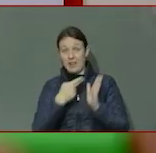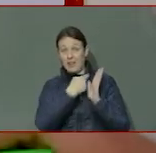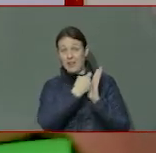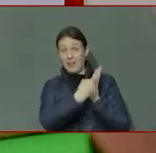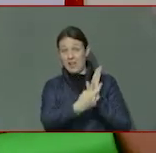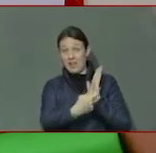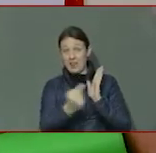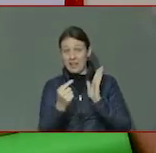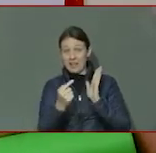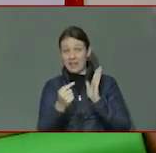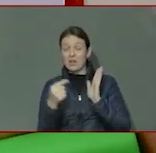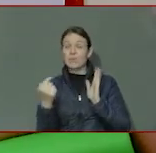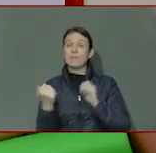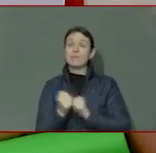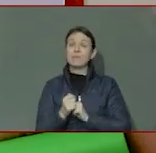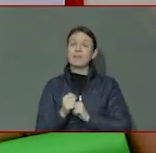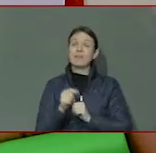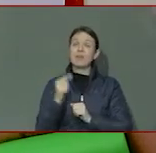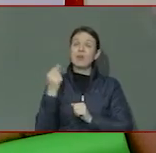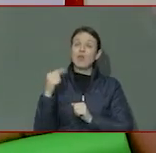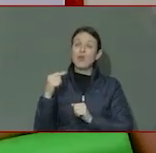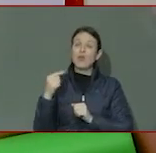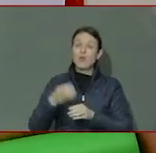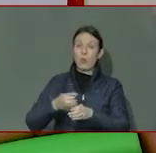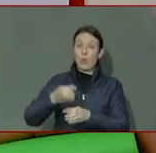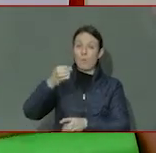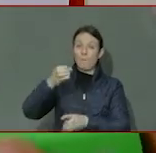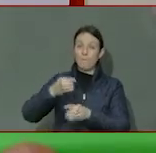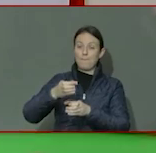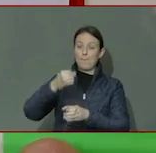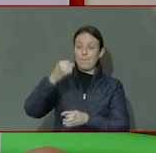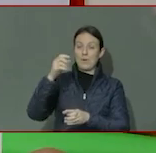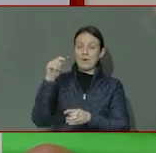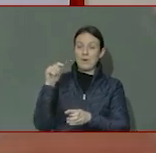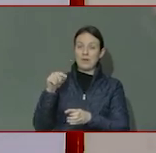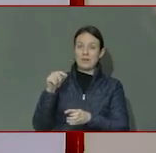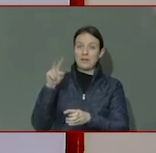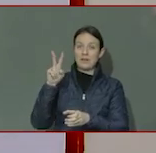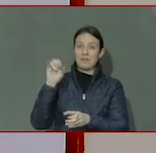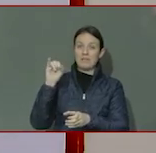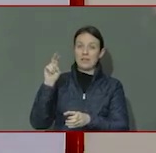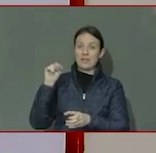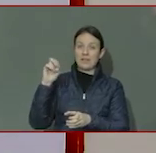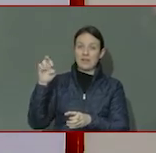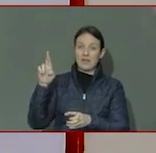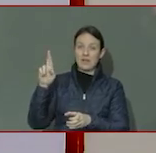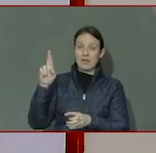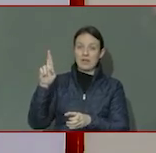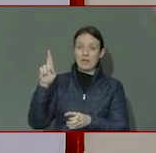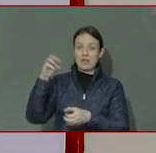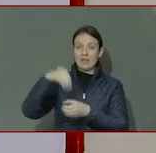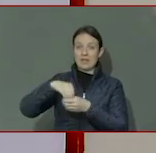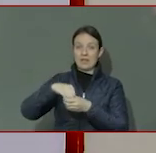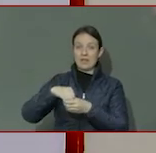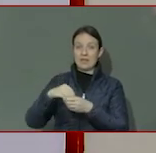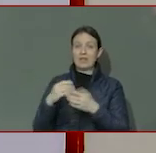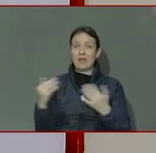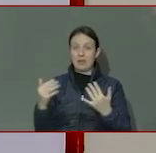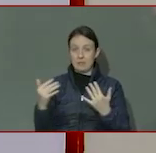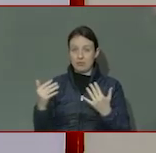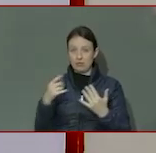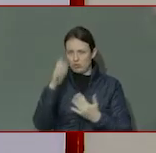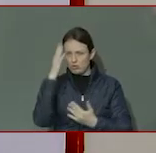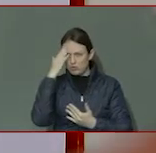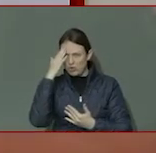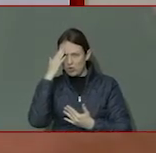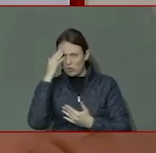acid in a certain bottle of vinegar. Now you know vinegar is a mixture between